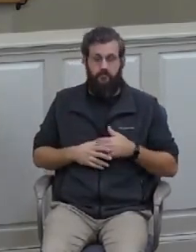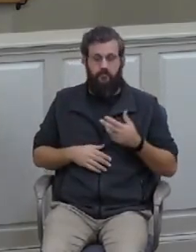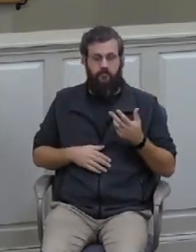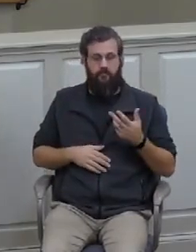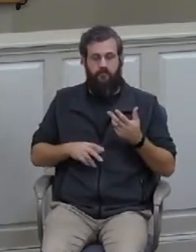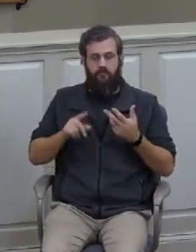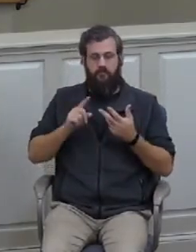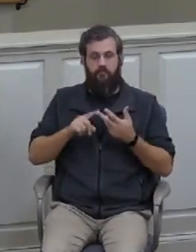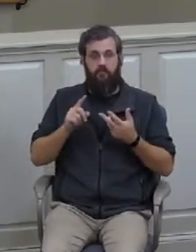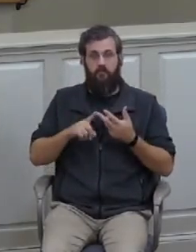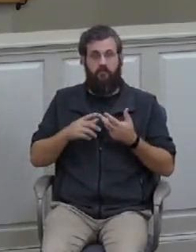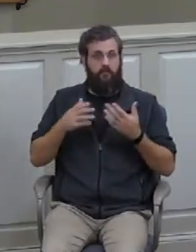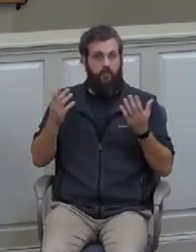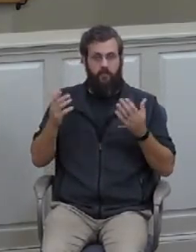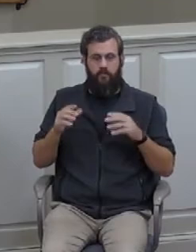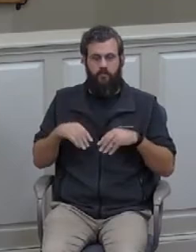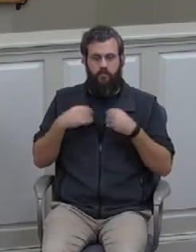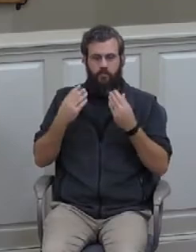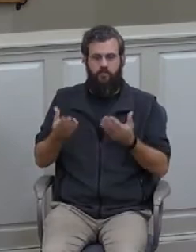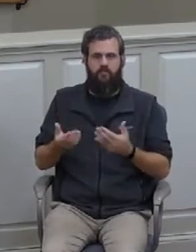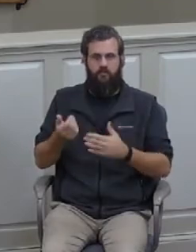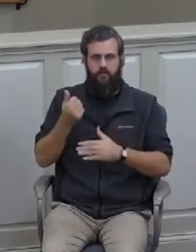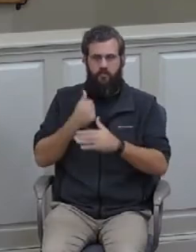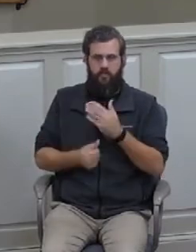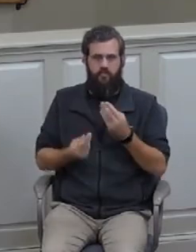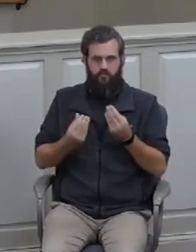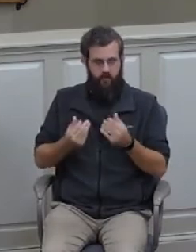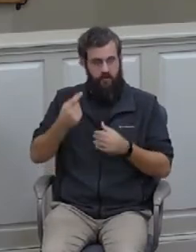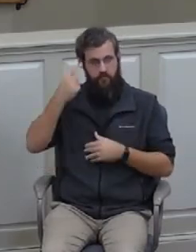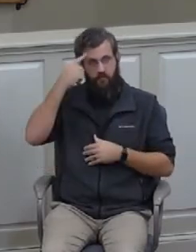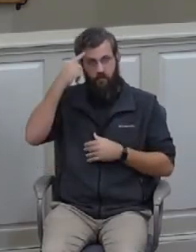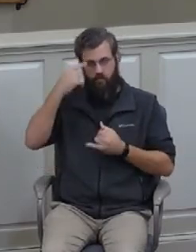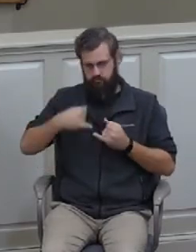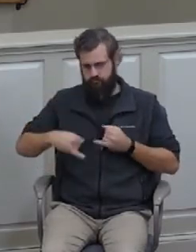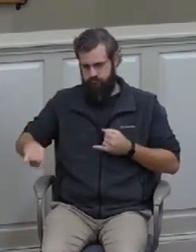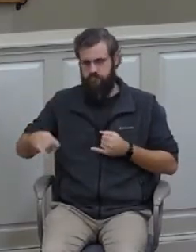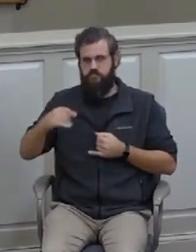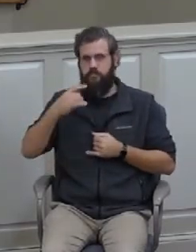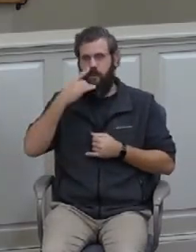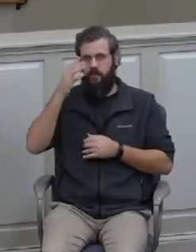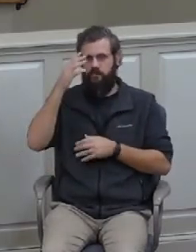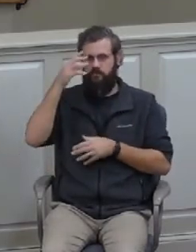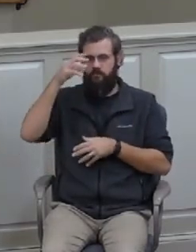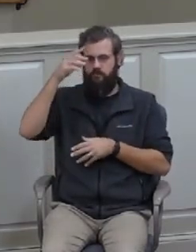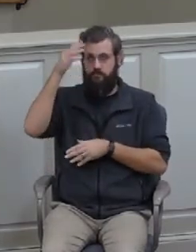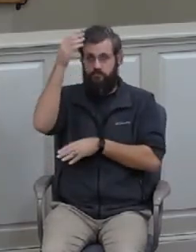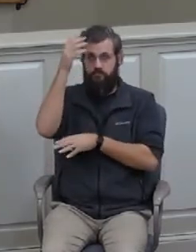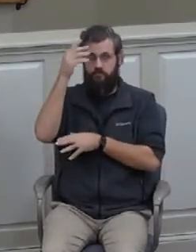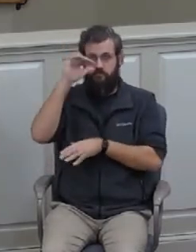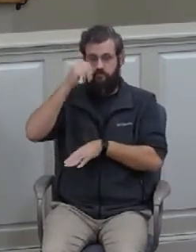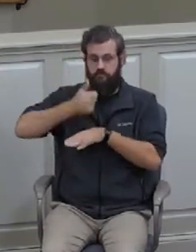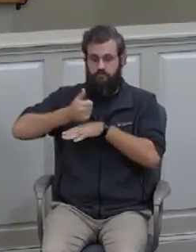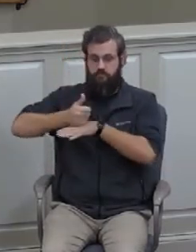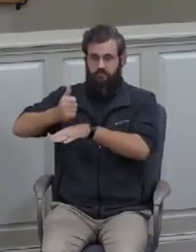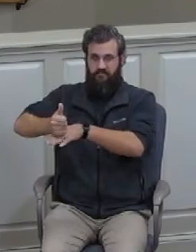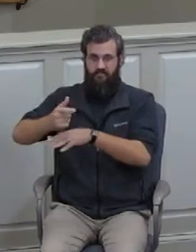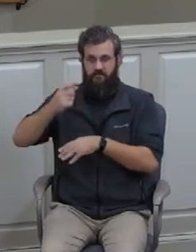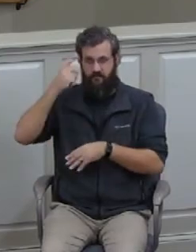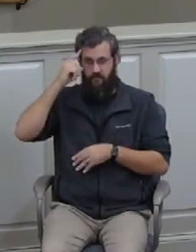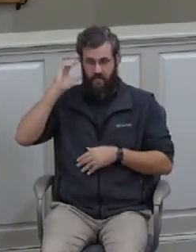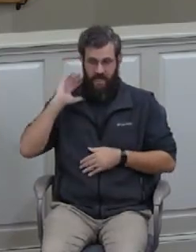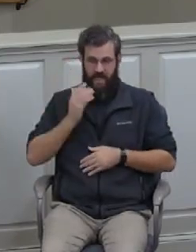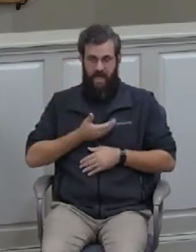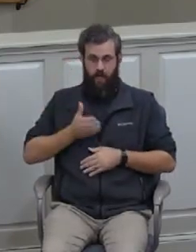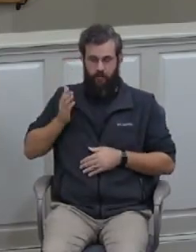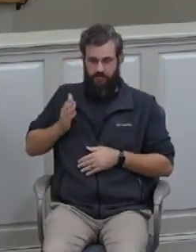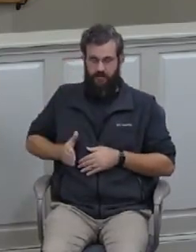alternate was to provide underground utilities for streetlights along the connector road, again, on the city's side of the